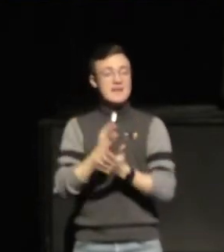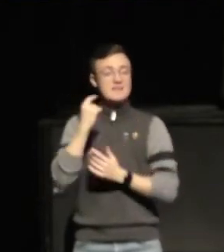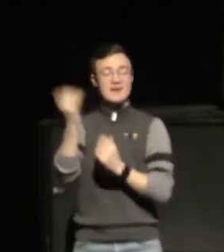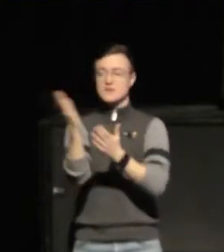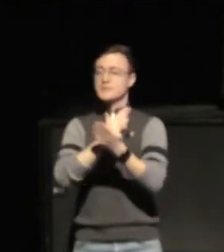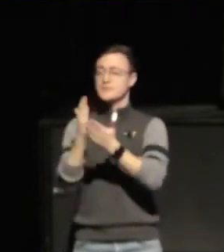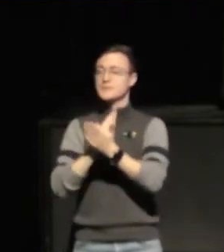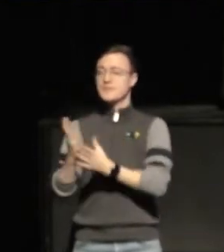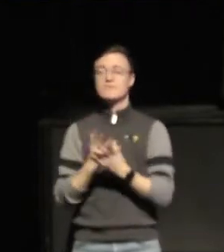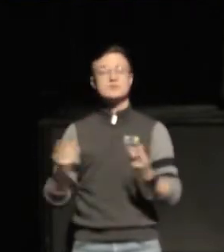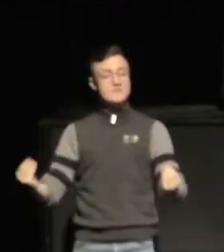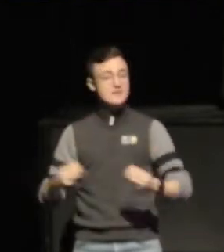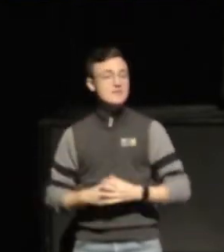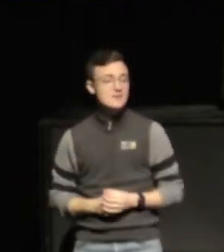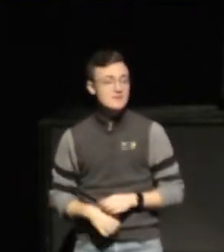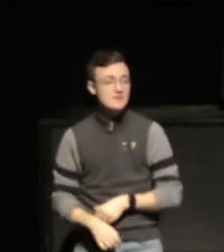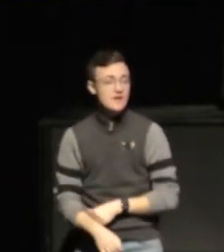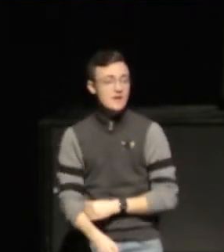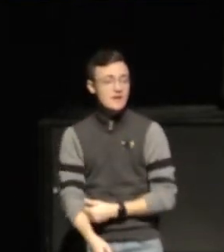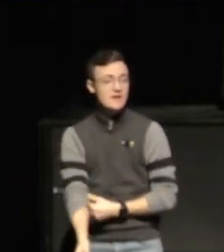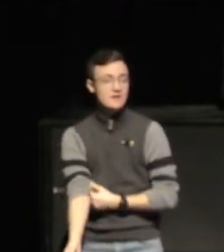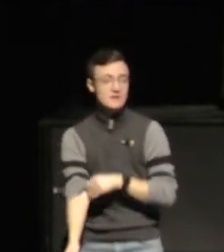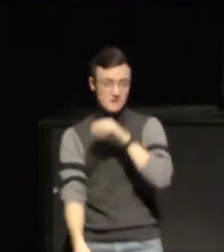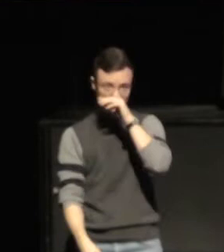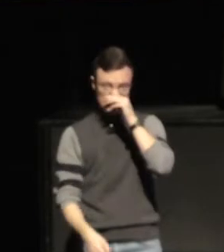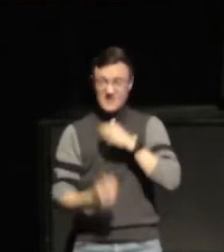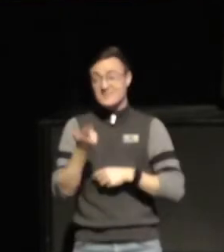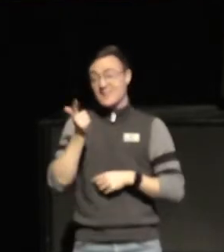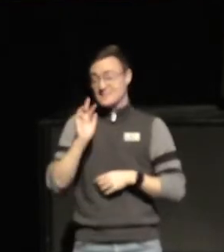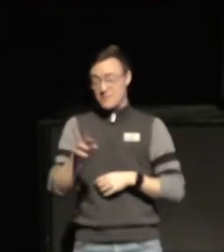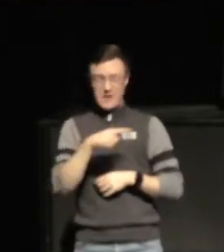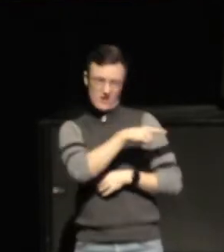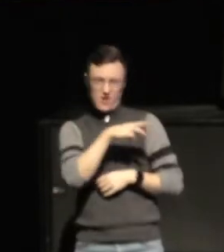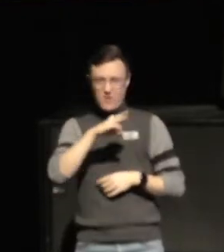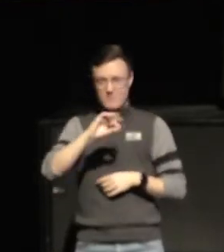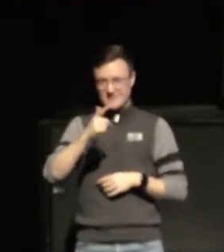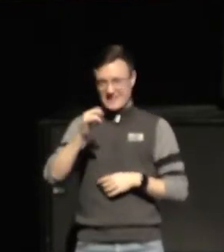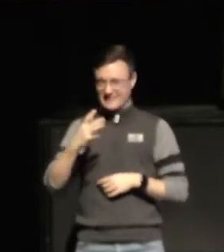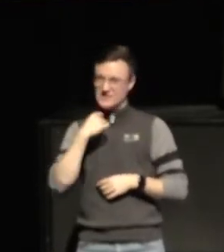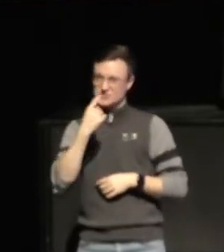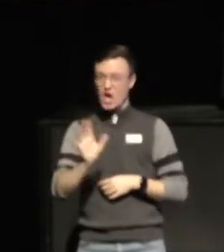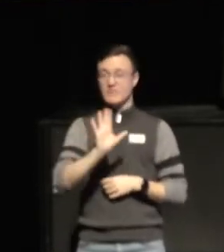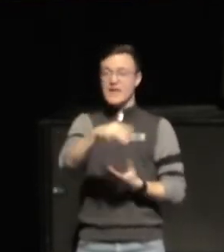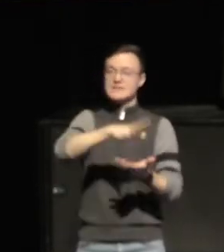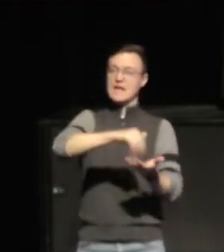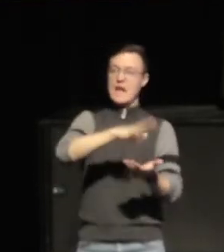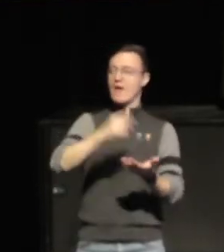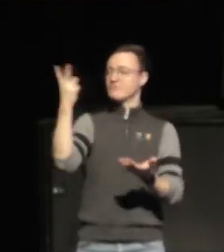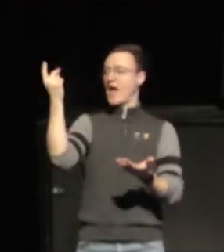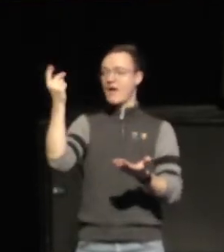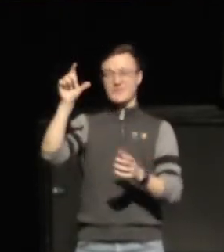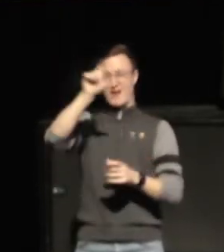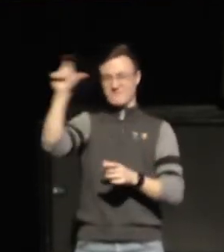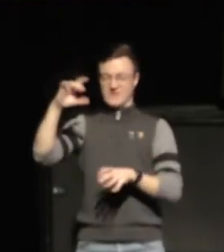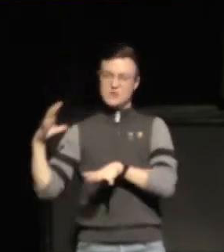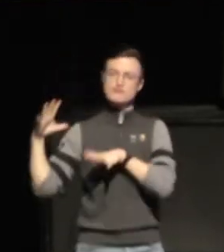that include things like what Mathilde was speaking about, eviction and land and resource